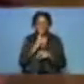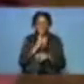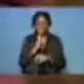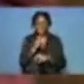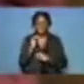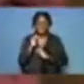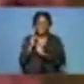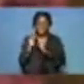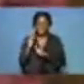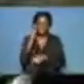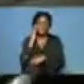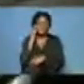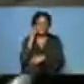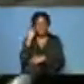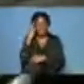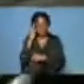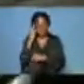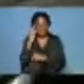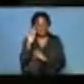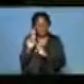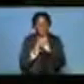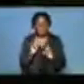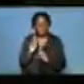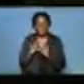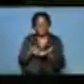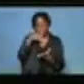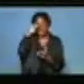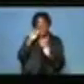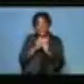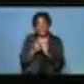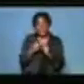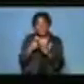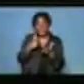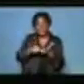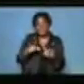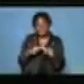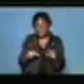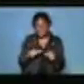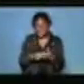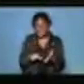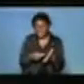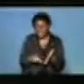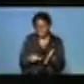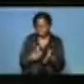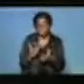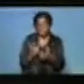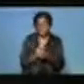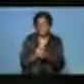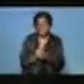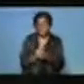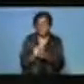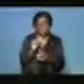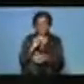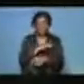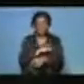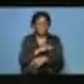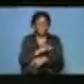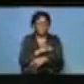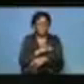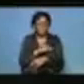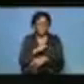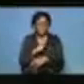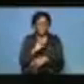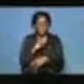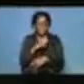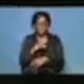to paste, as Junk Canoers do. Behind that arena was Quentin Barabas Woodside, who demonstrated his skills at blowing the